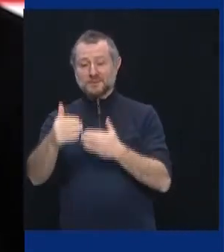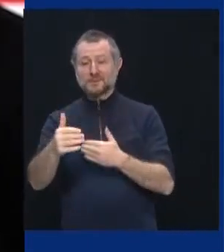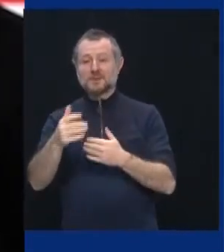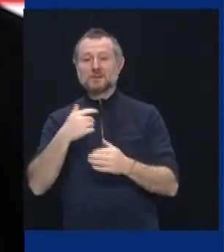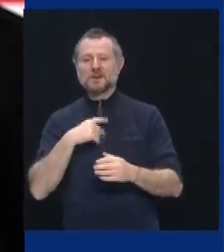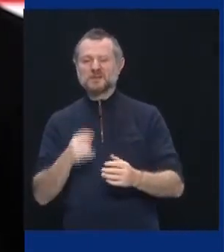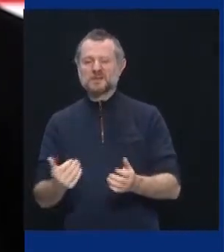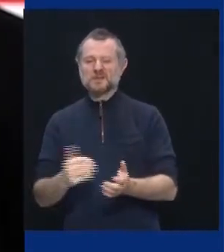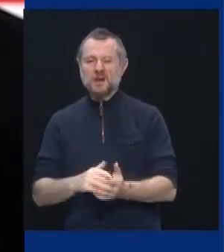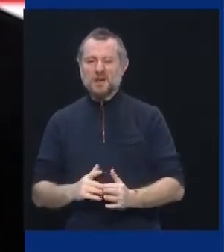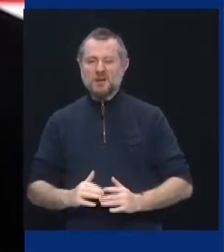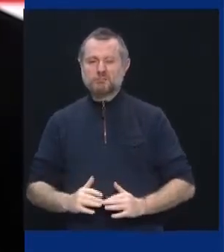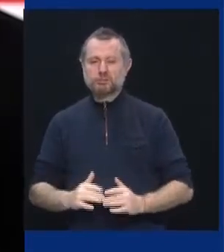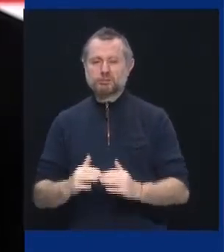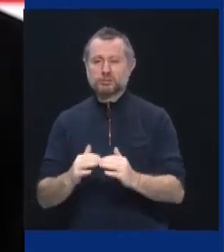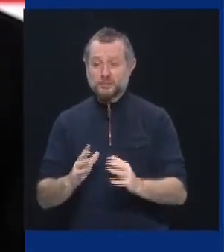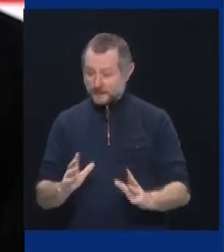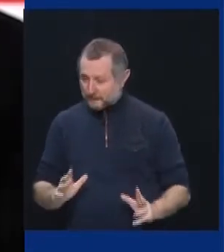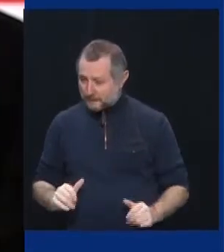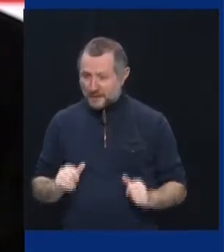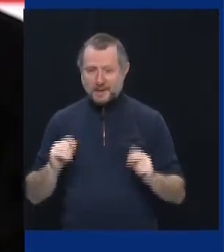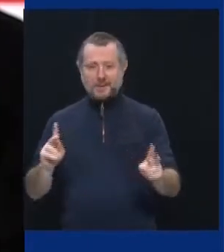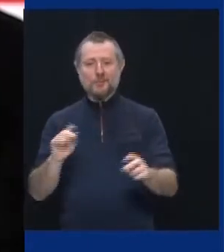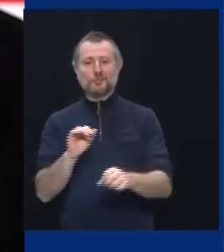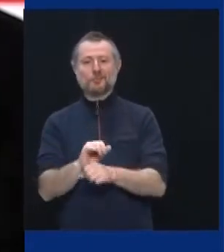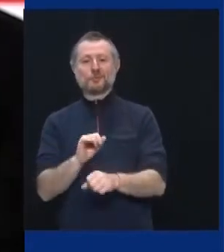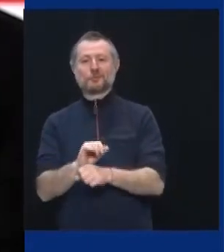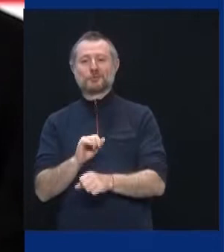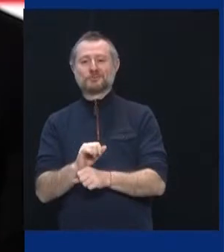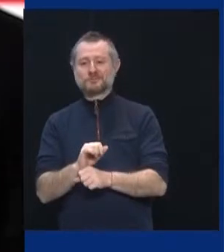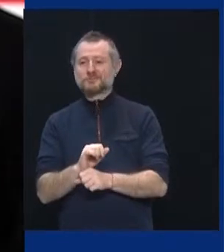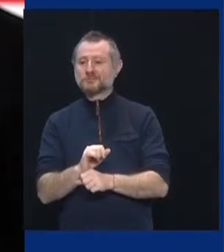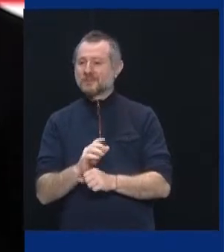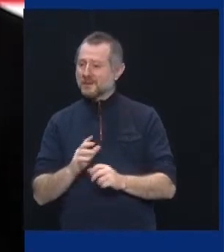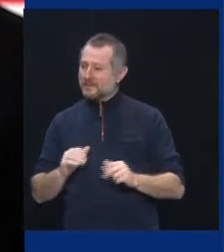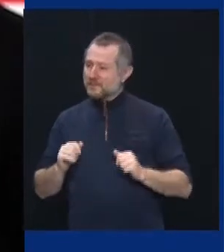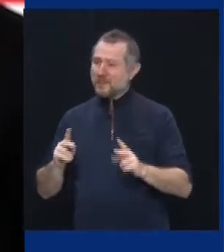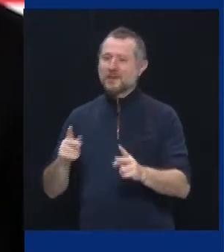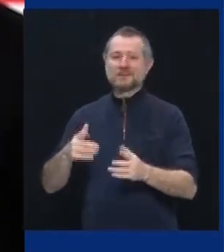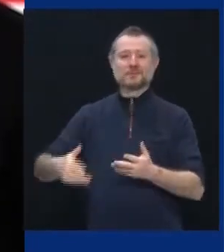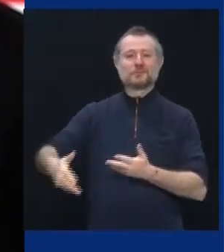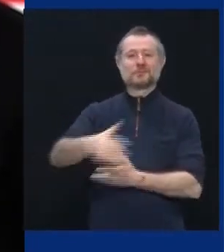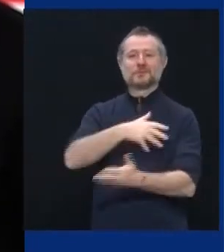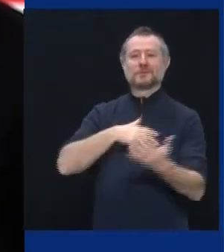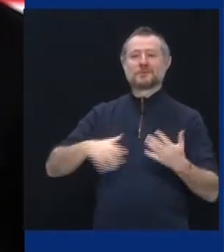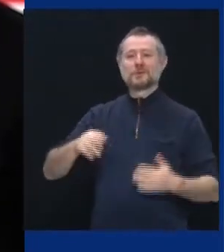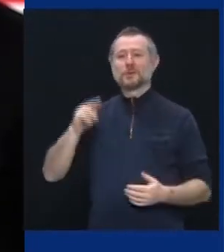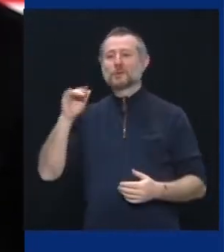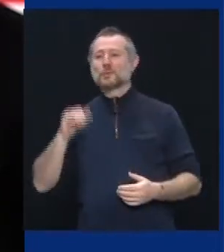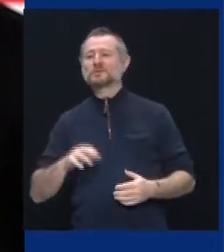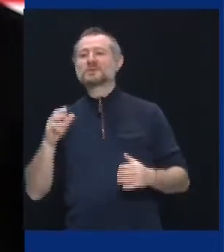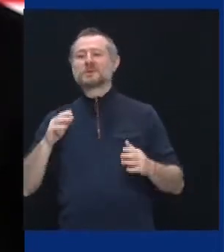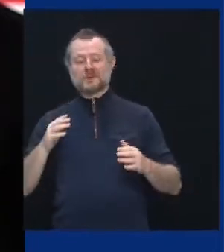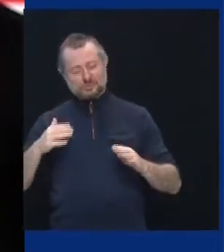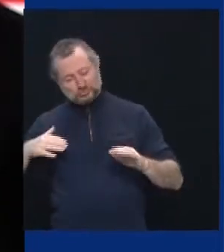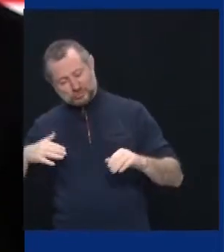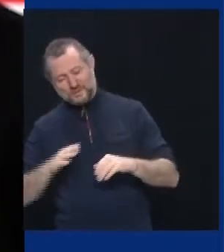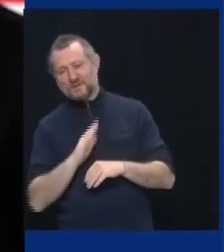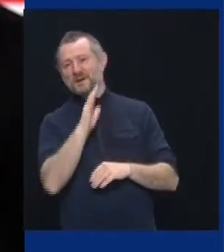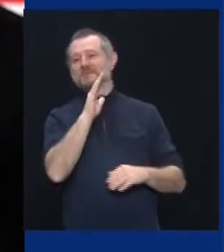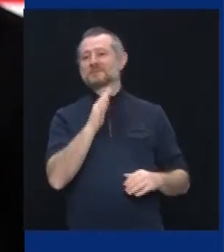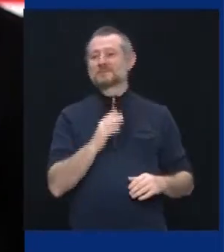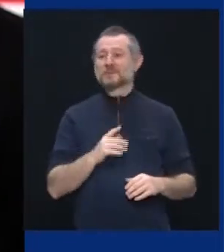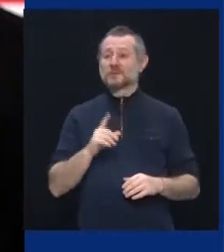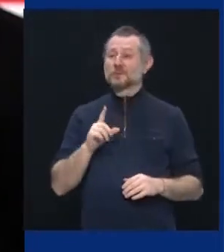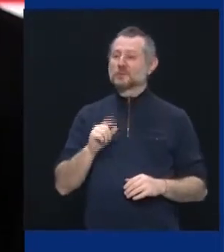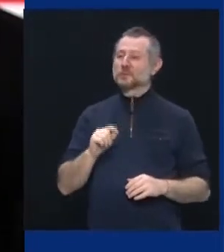to take back those streets. We're going to start to rise New York up again. Yes, we had a tough year. Yes,